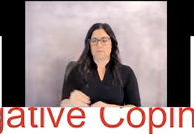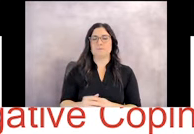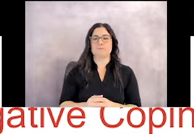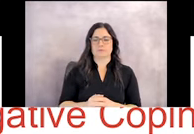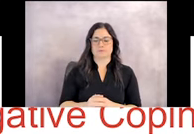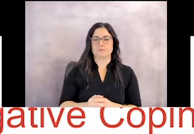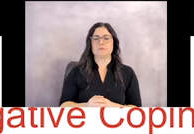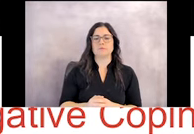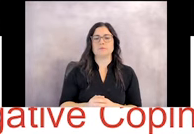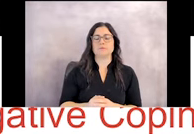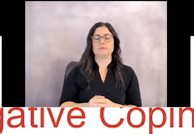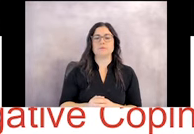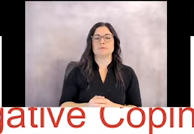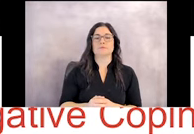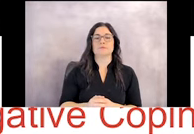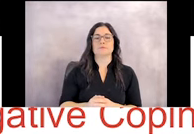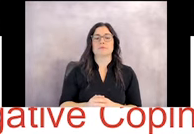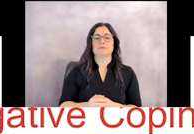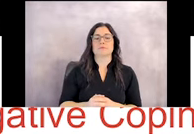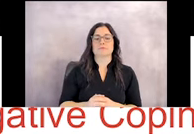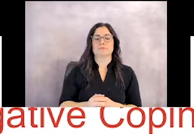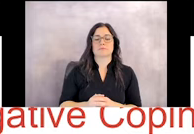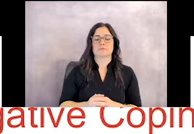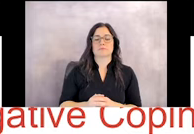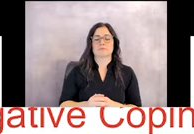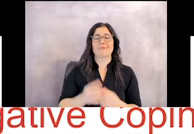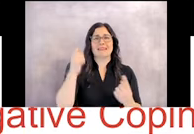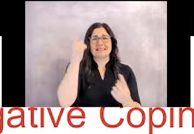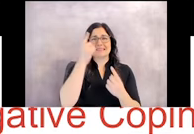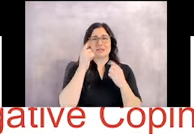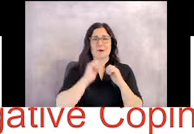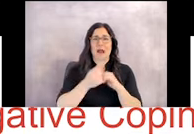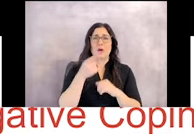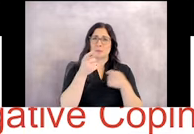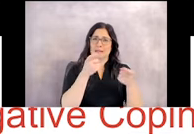So we want to be mindful of the coping strategies that we are using.